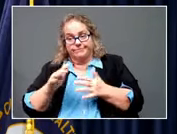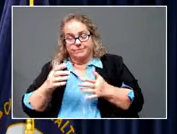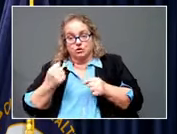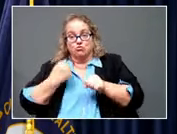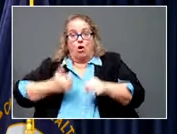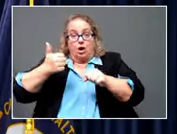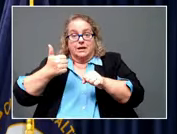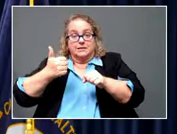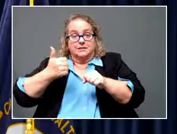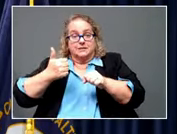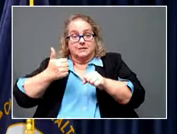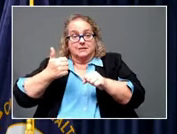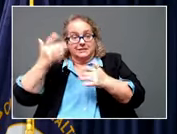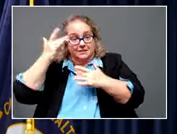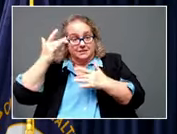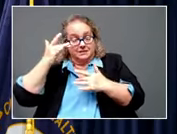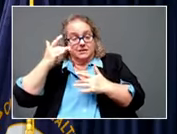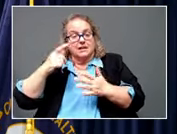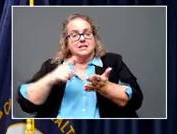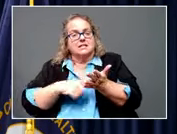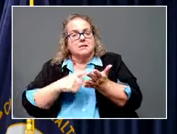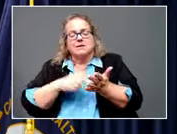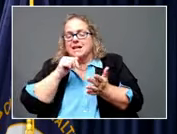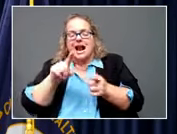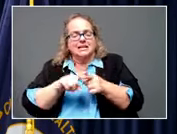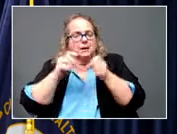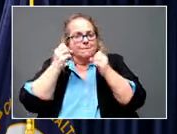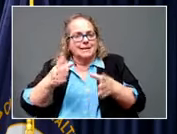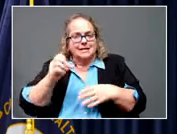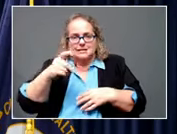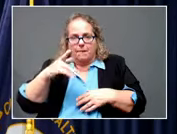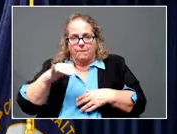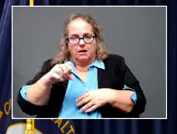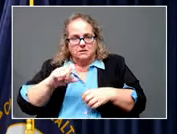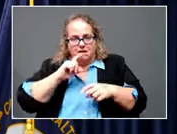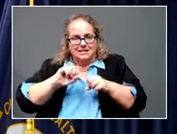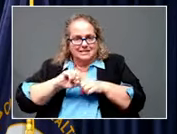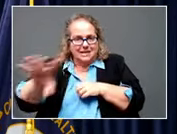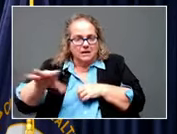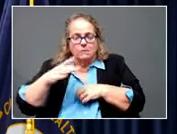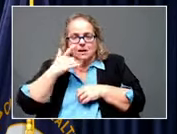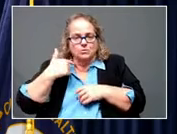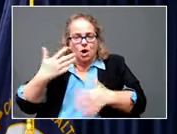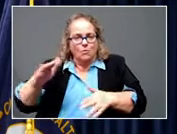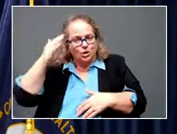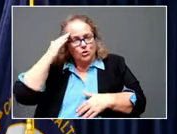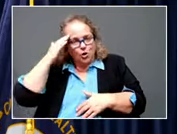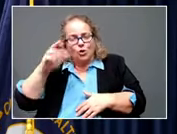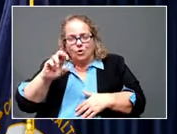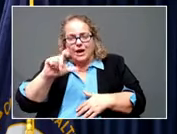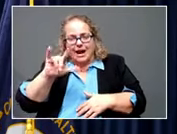many of the samples are sent to be sequenced because we know the reality that we face. Drew Gardner.